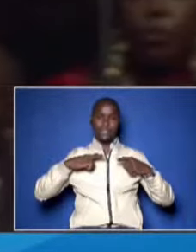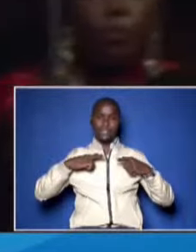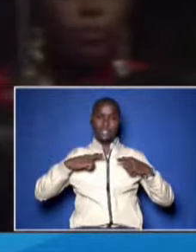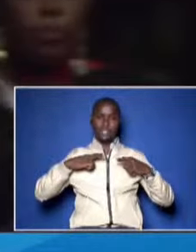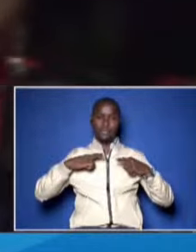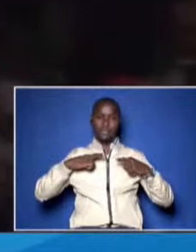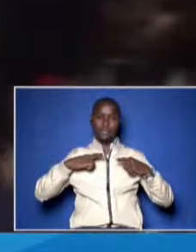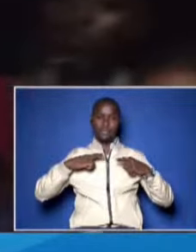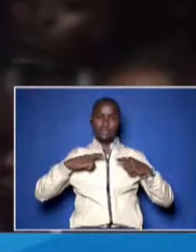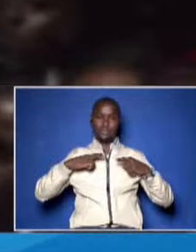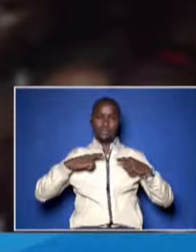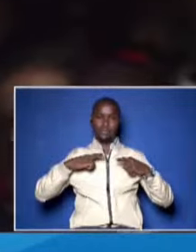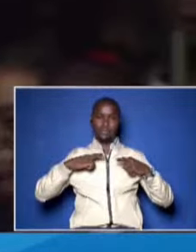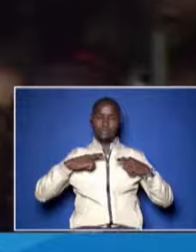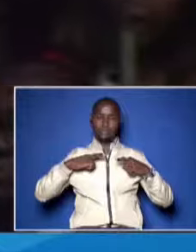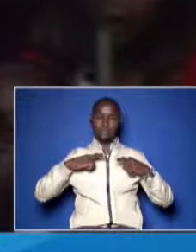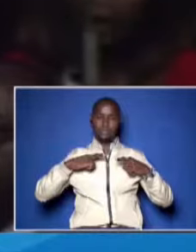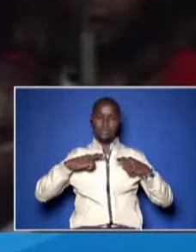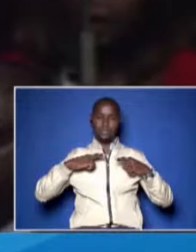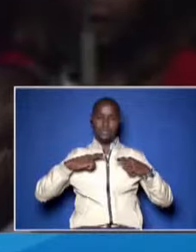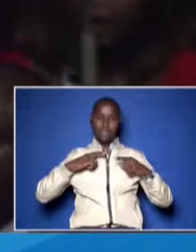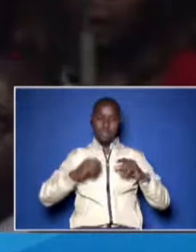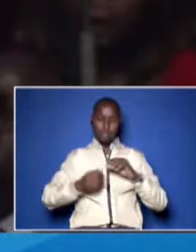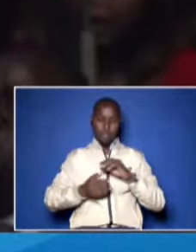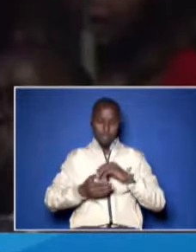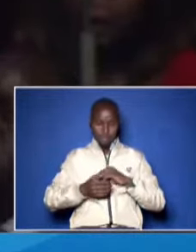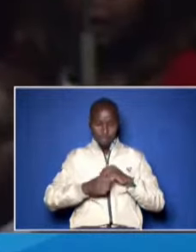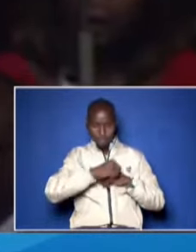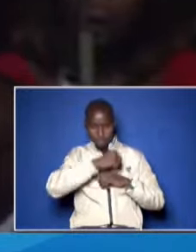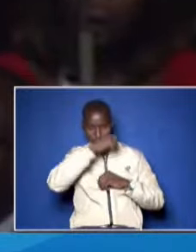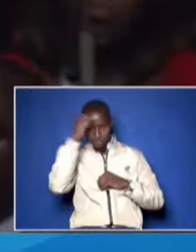alive to work hard every